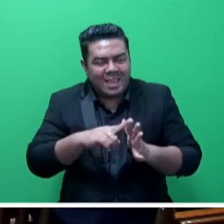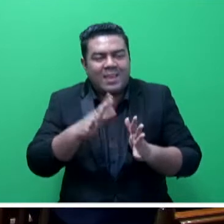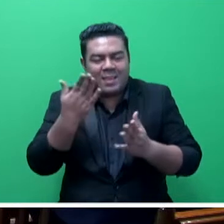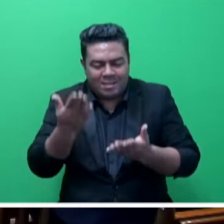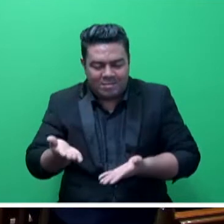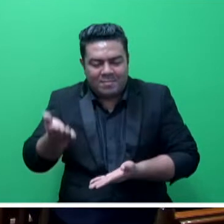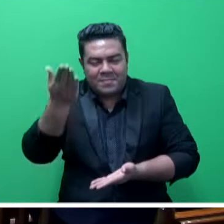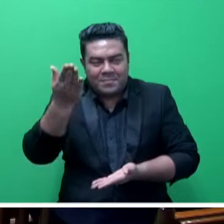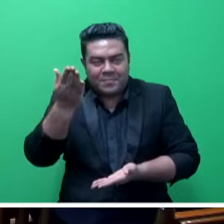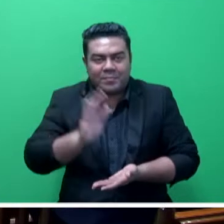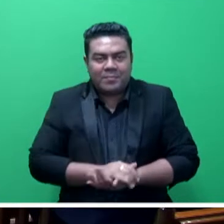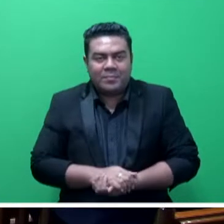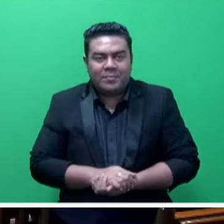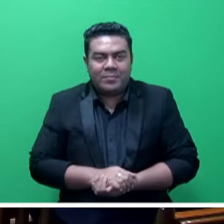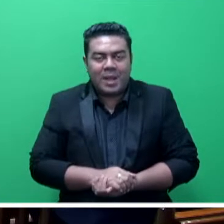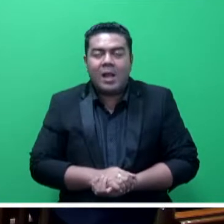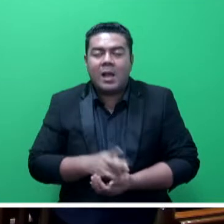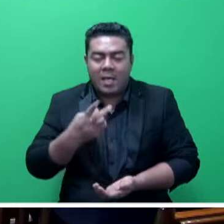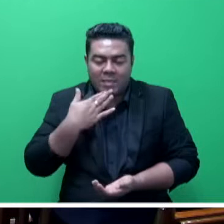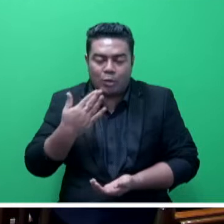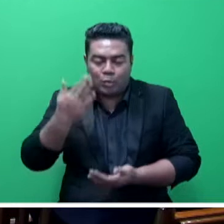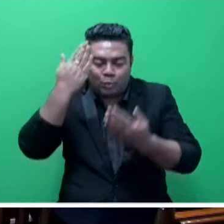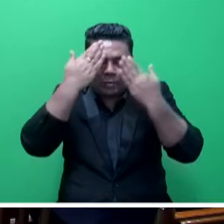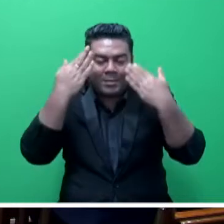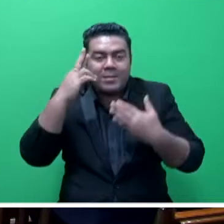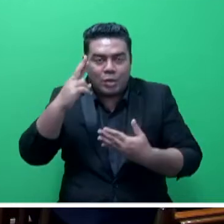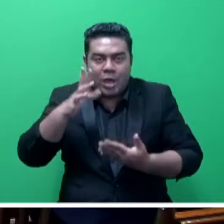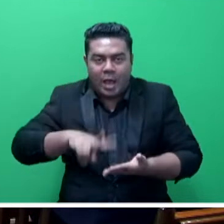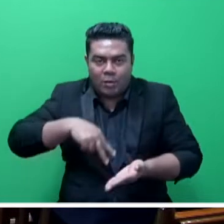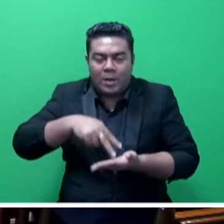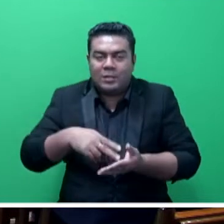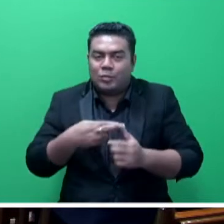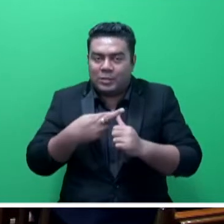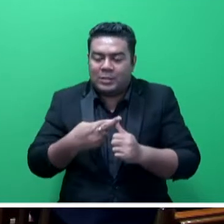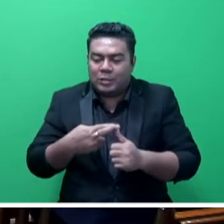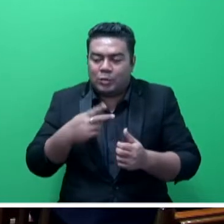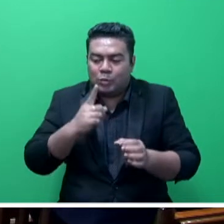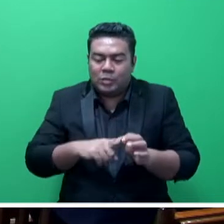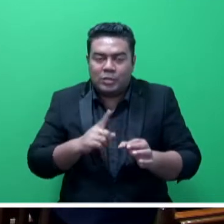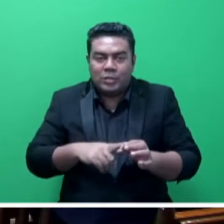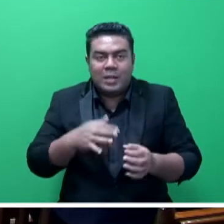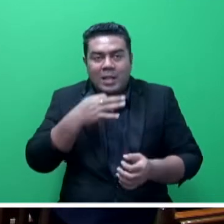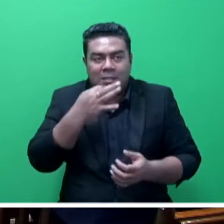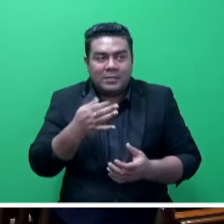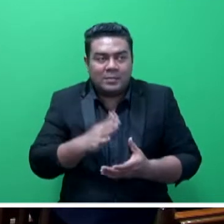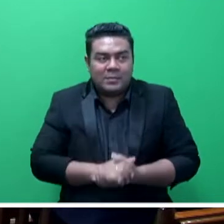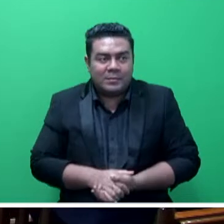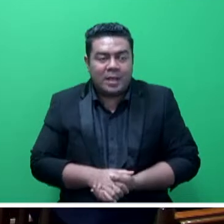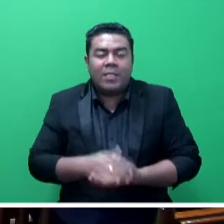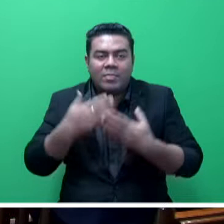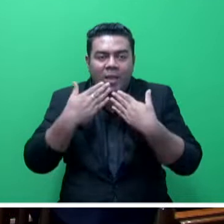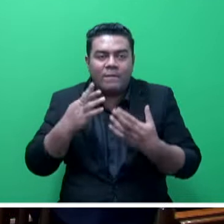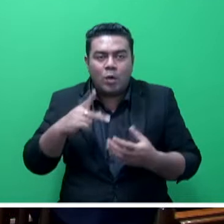Thank you very much, Mr. Speaker, sir. Raised in response to the question asked by the Honourable Virendra Lal, and thank him for his